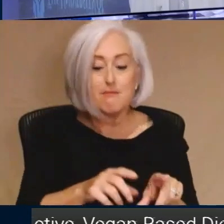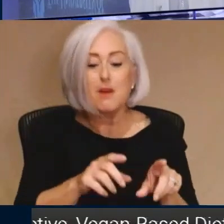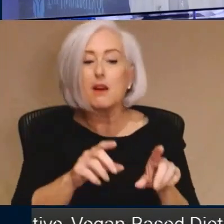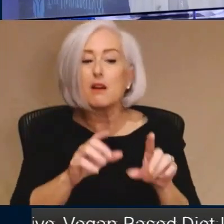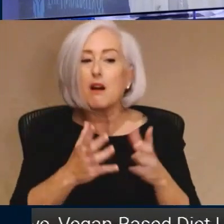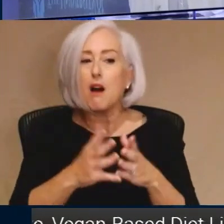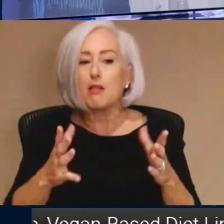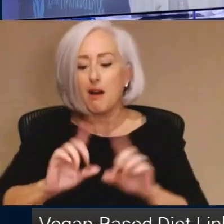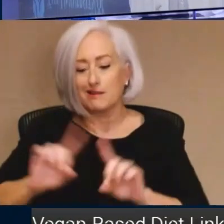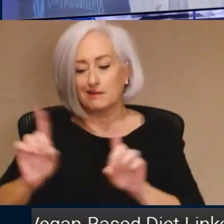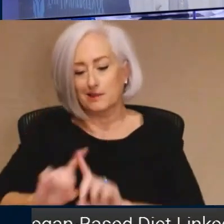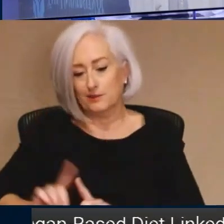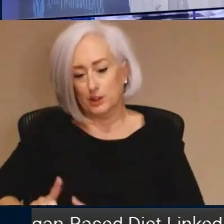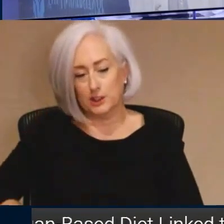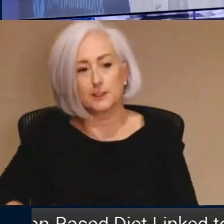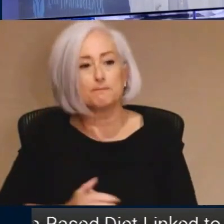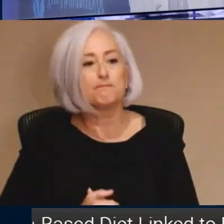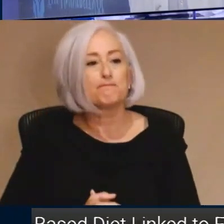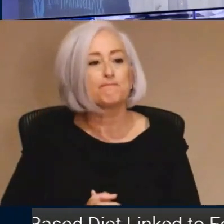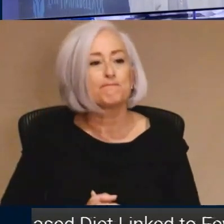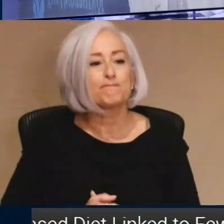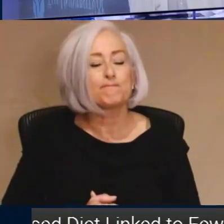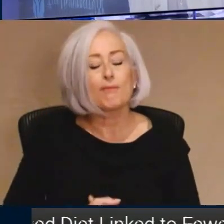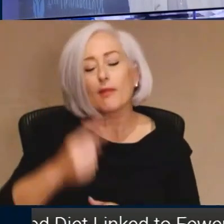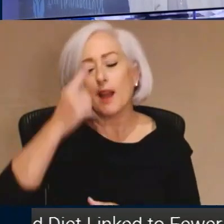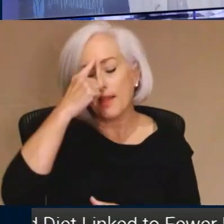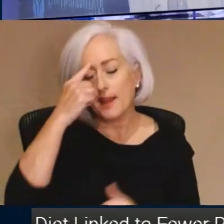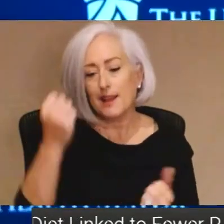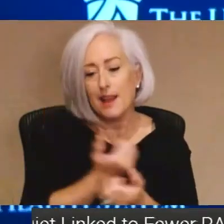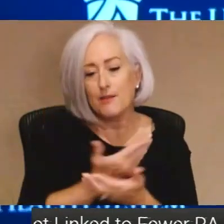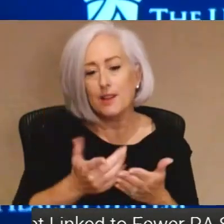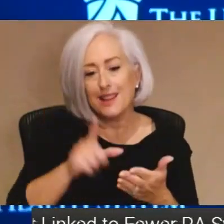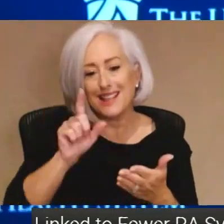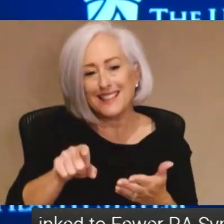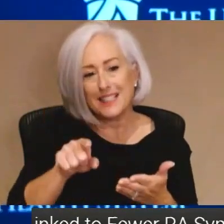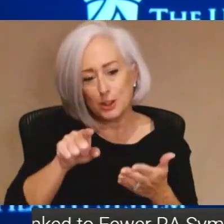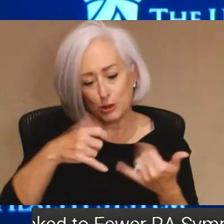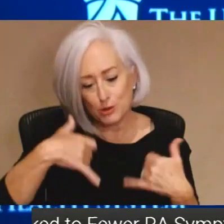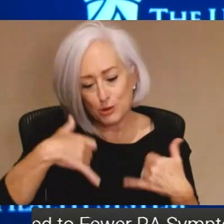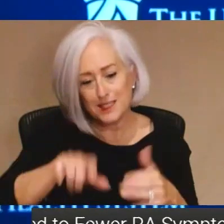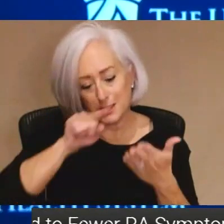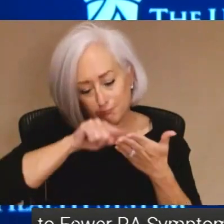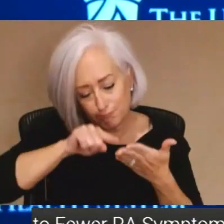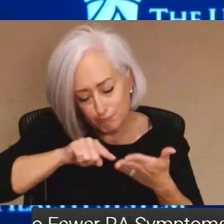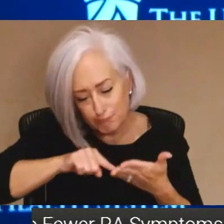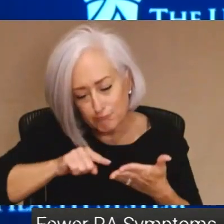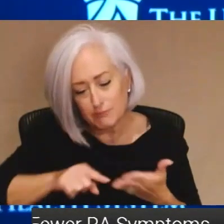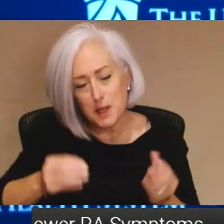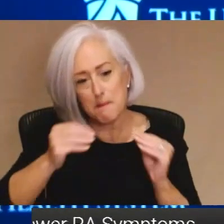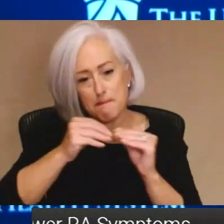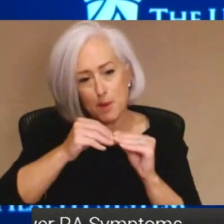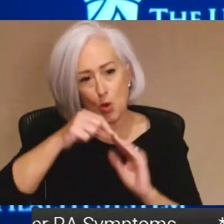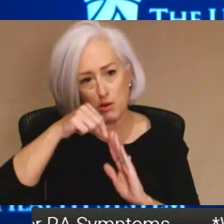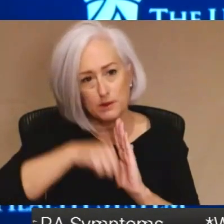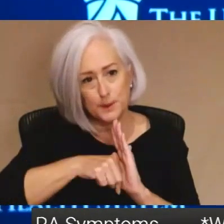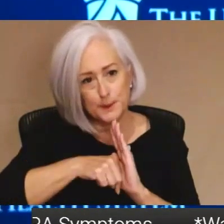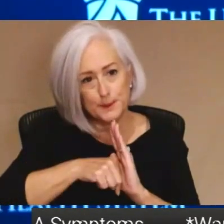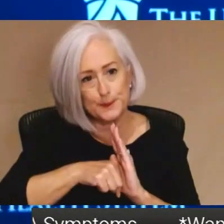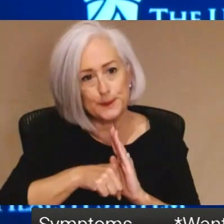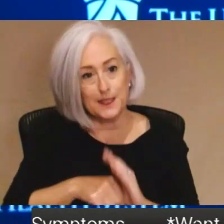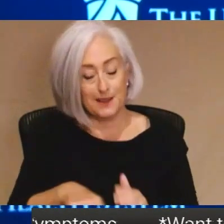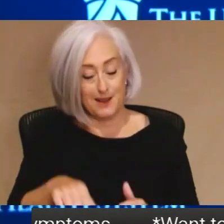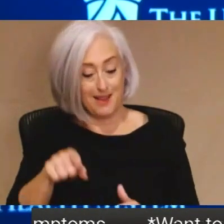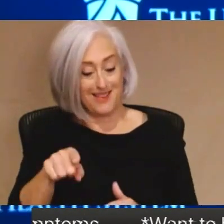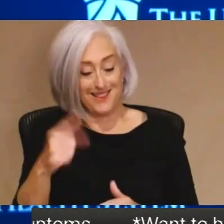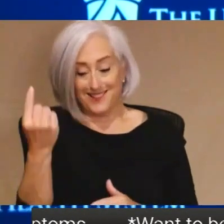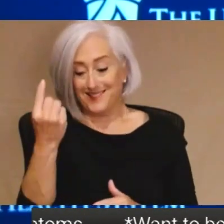I think everything has to be explored right now, but yeah, this seems most likely to be some new agent. I think it just points out